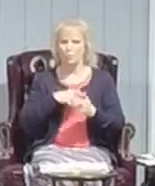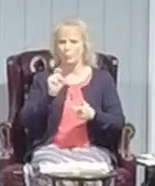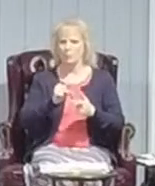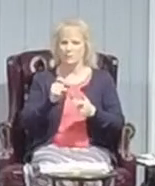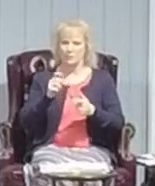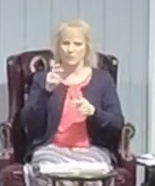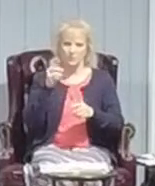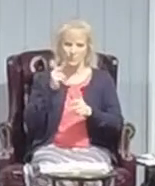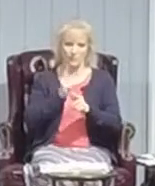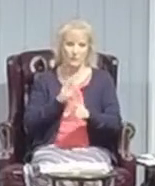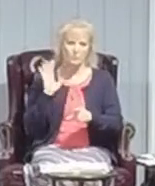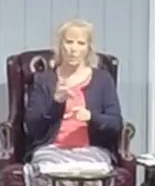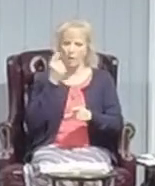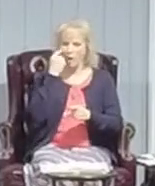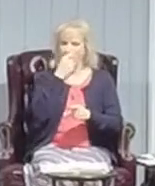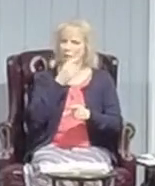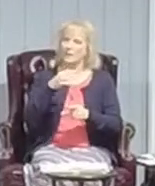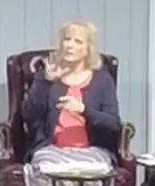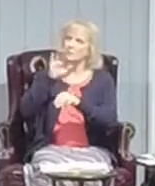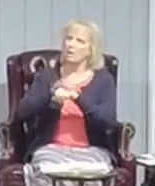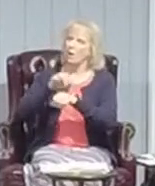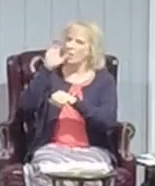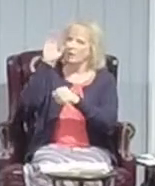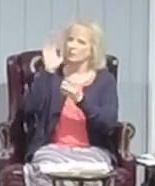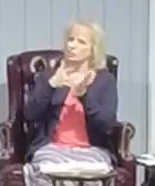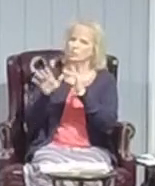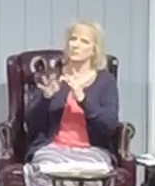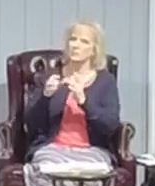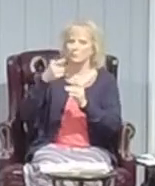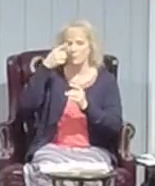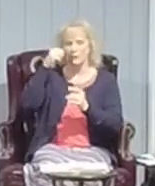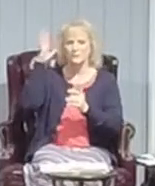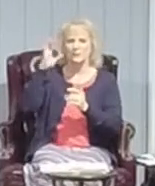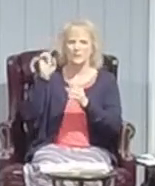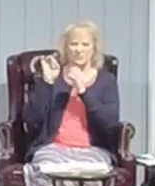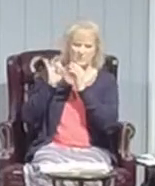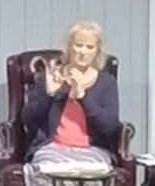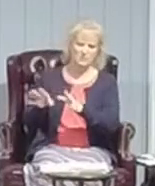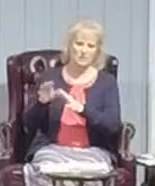Jesus, because he despised the shame of the cross.